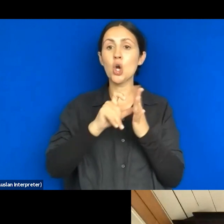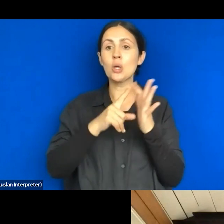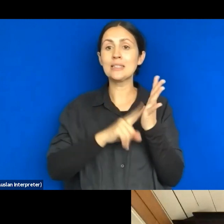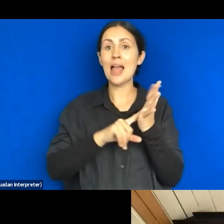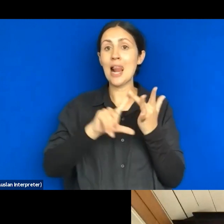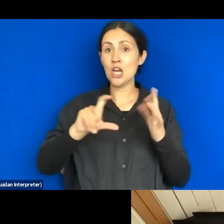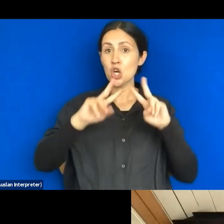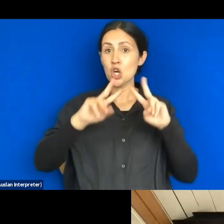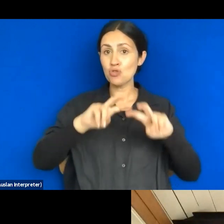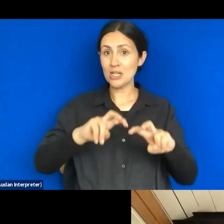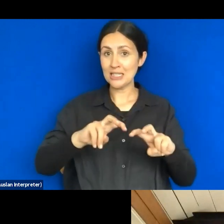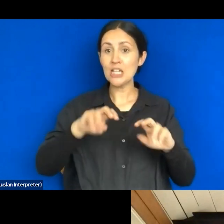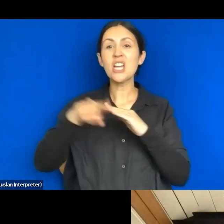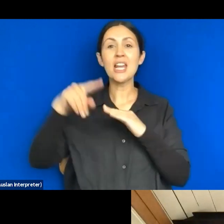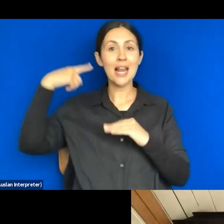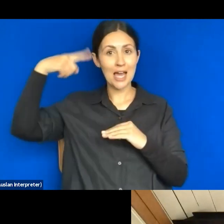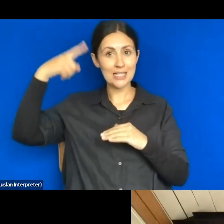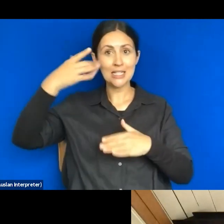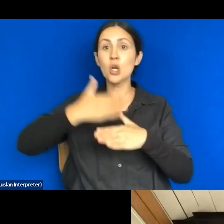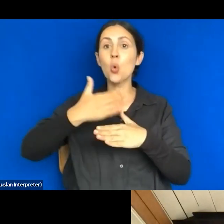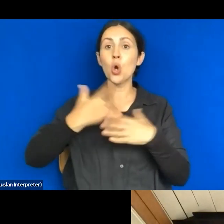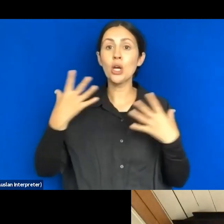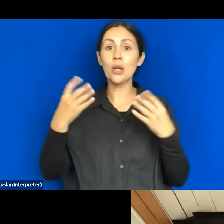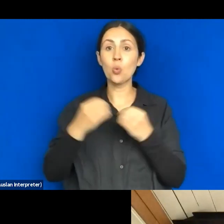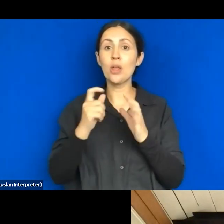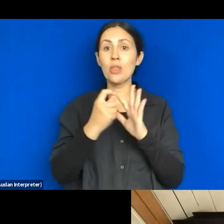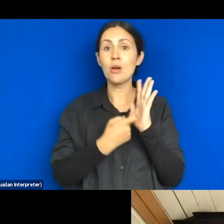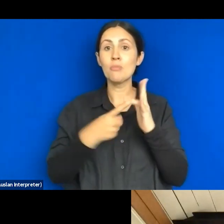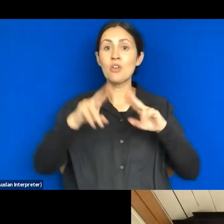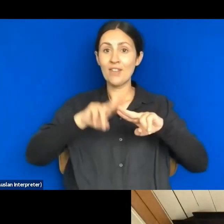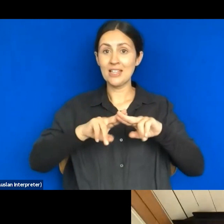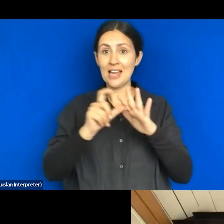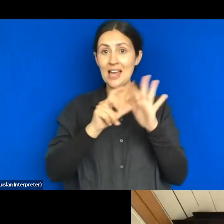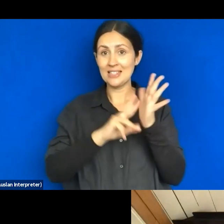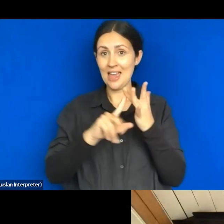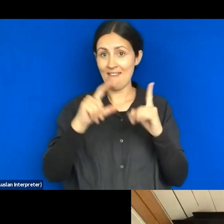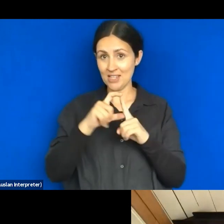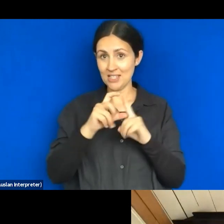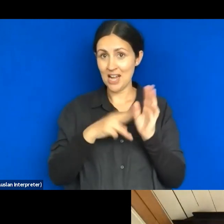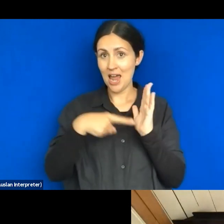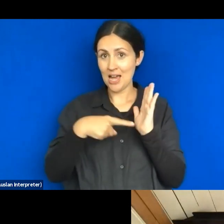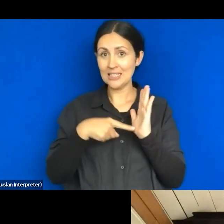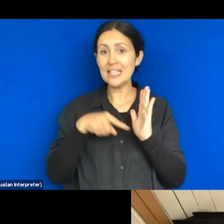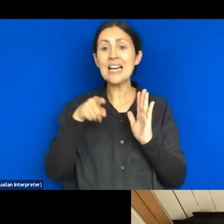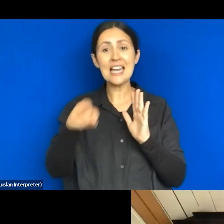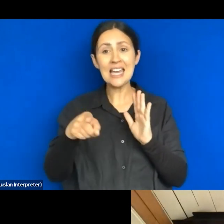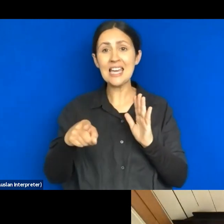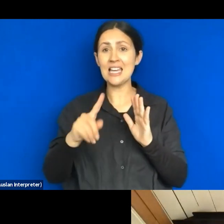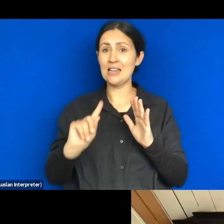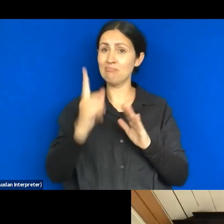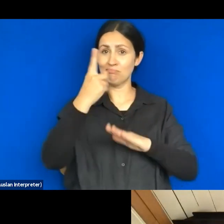in Imperial College London, working with Professor David Nutt. And he has coordinated the first clinical study